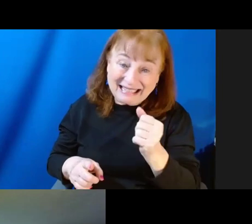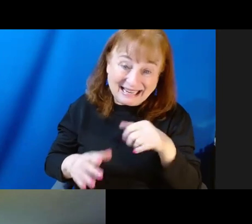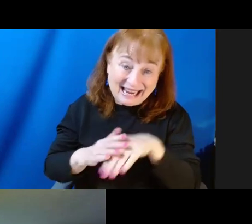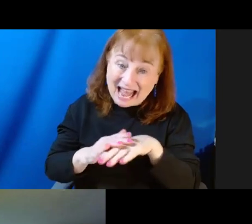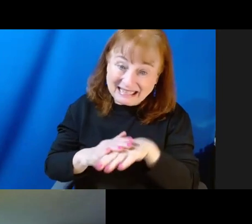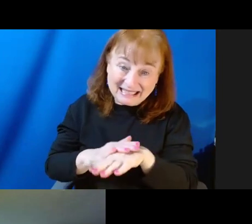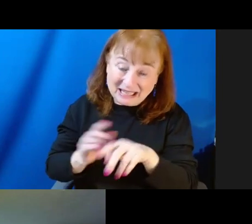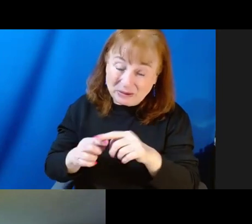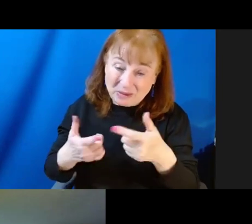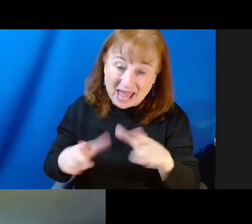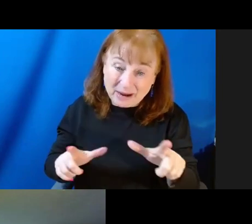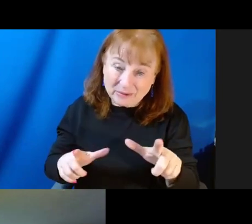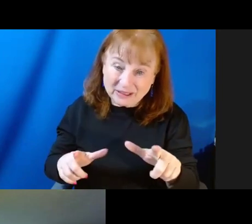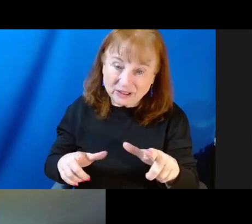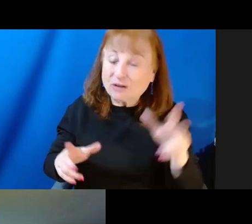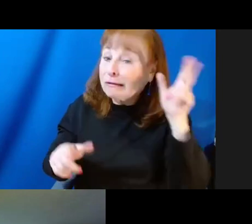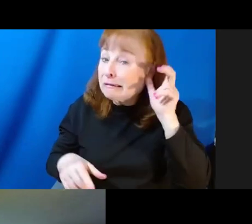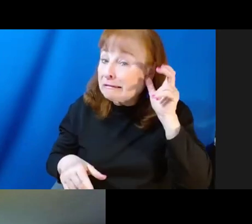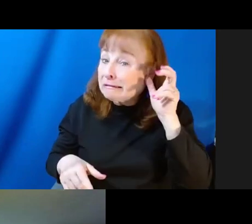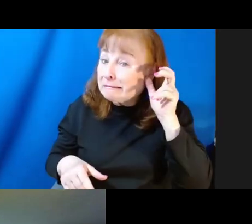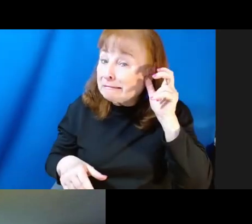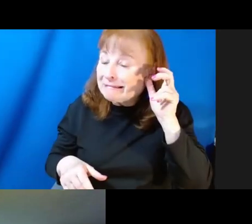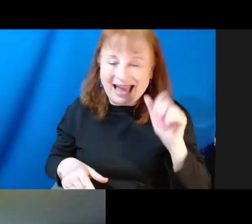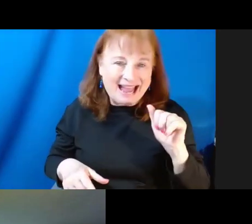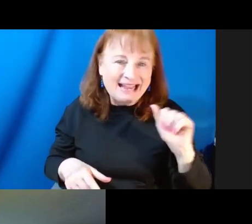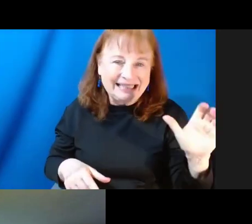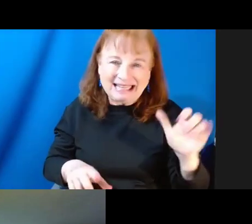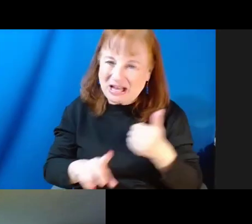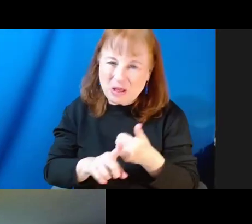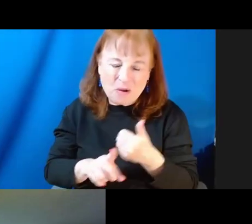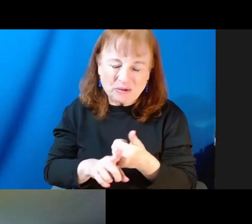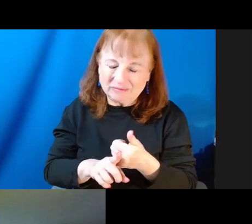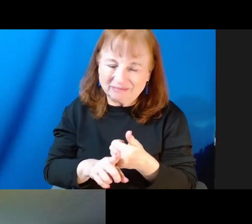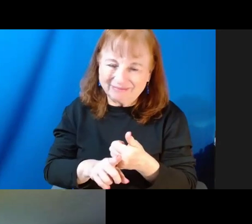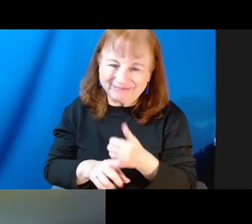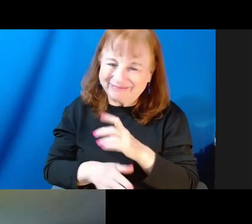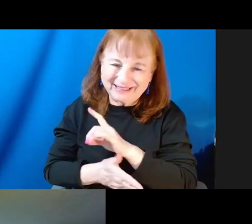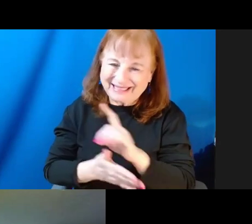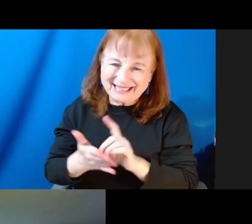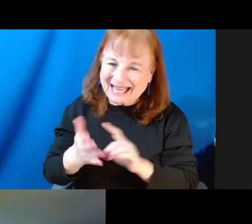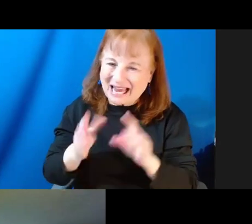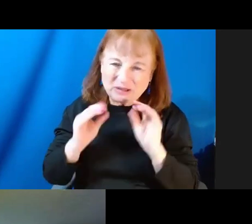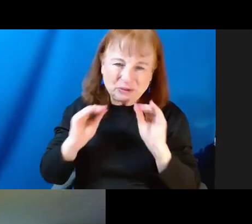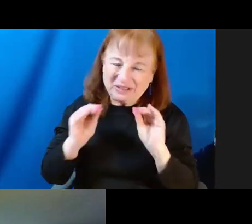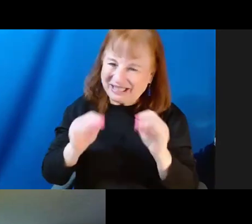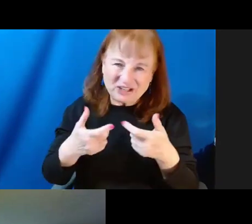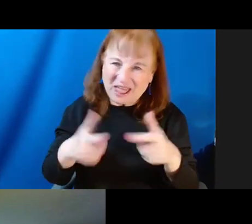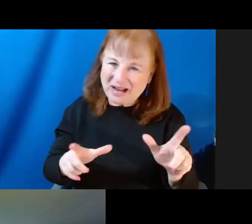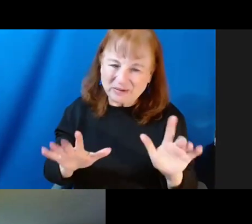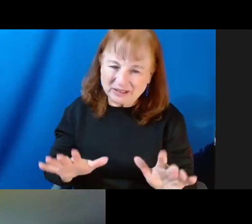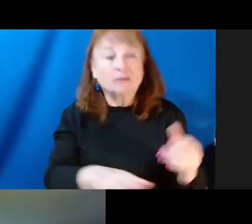access to language auditorily, AAC by itself is not designed to teach language.